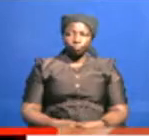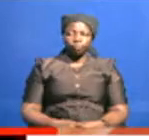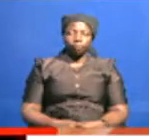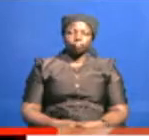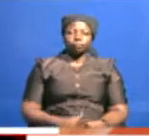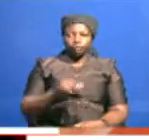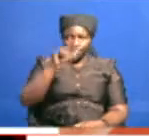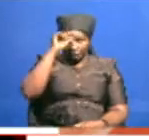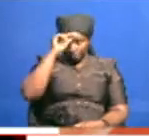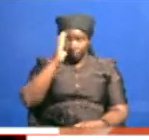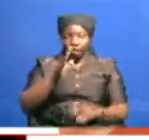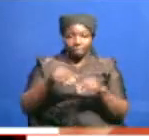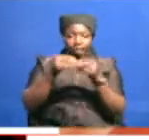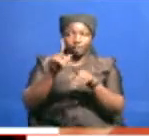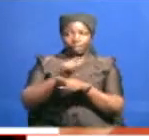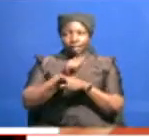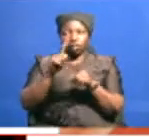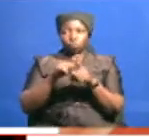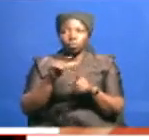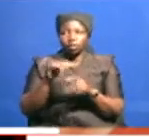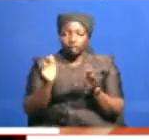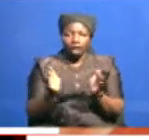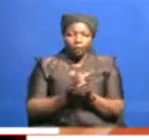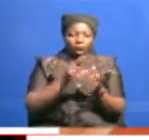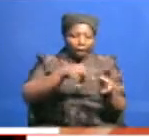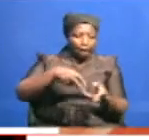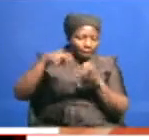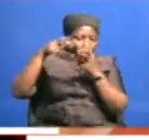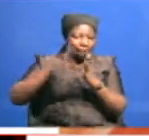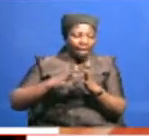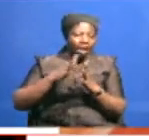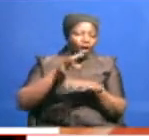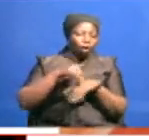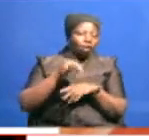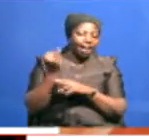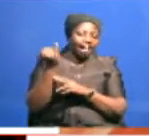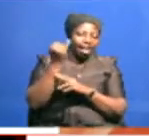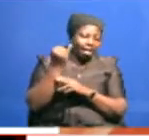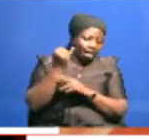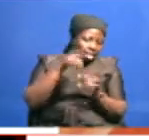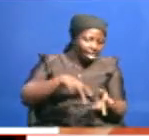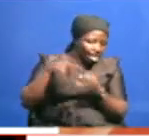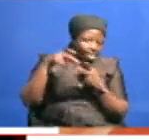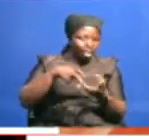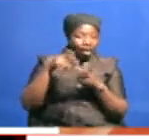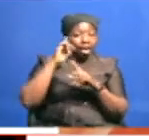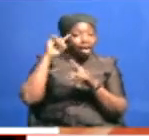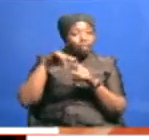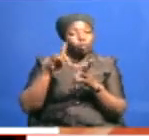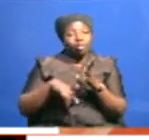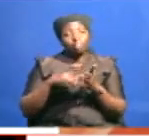The government will offer training to small-scale miners on artisanal mining in a bid to enhance regulation and help